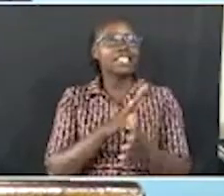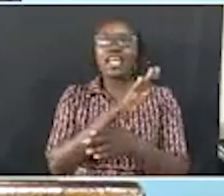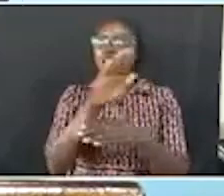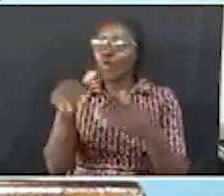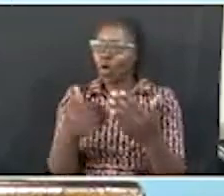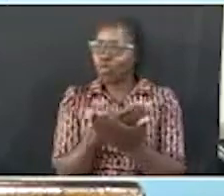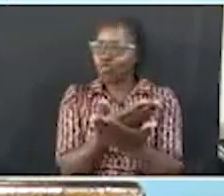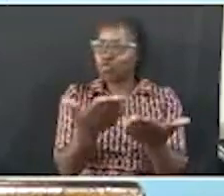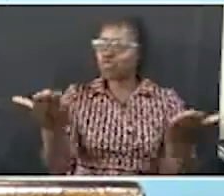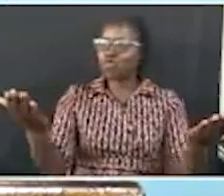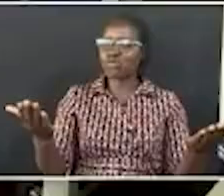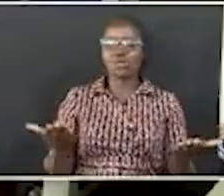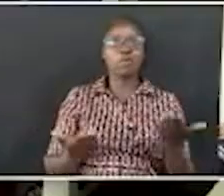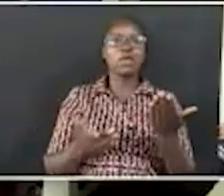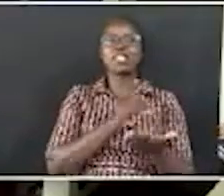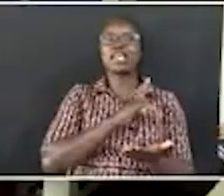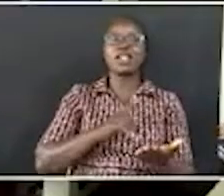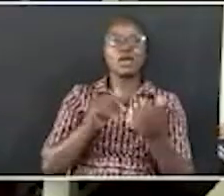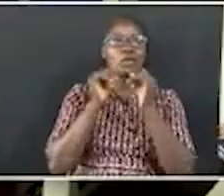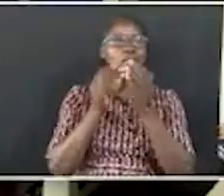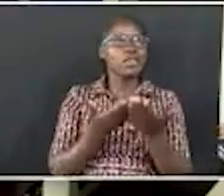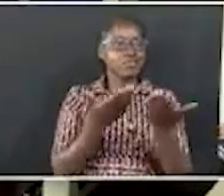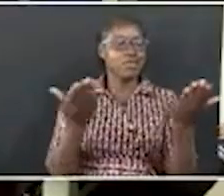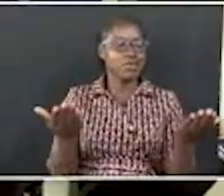all of you. May the Lord bless you.